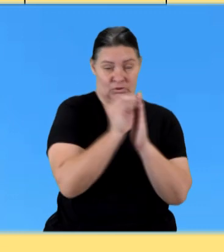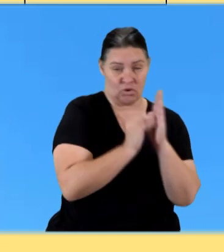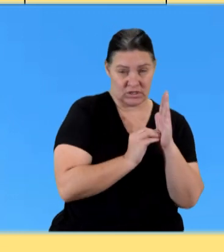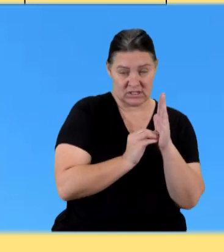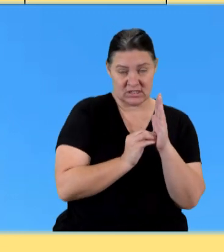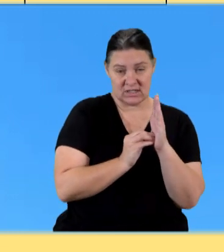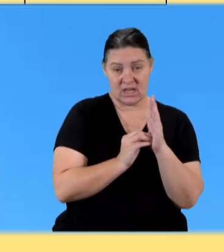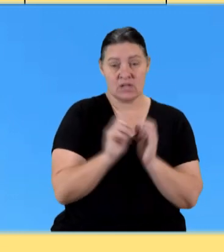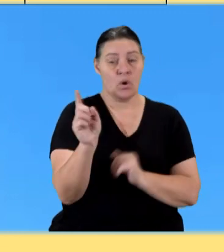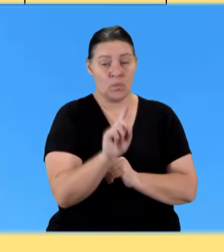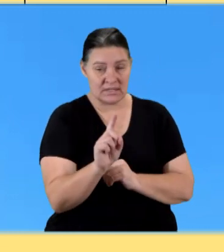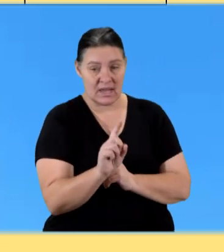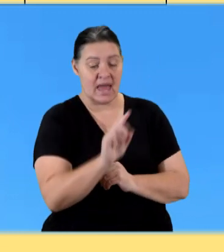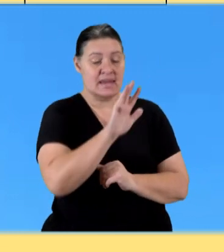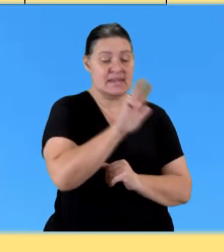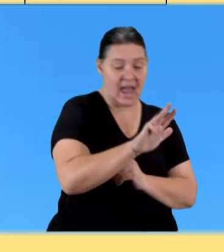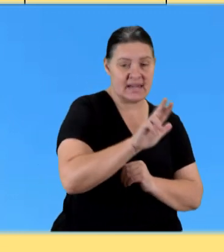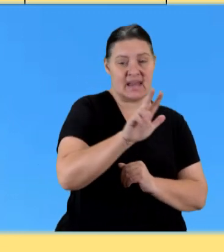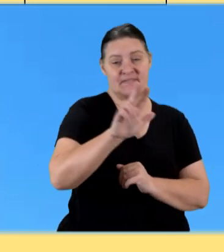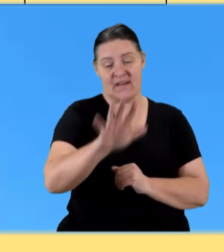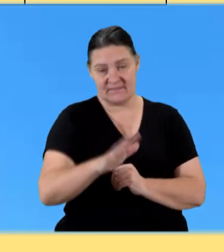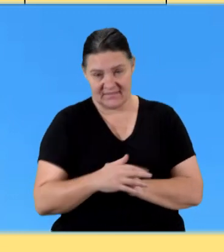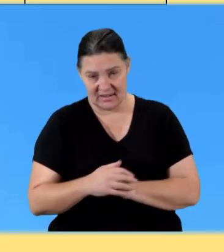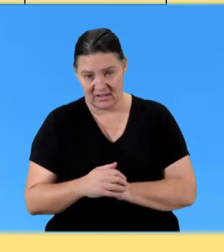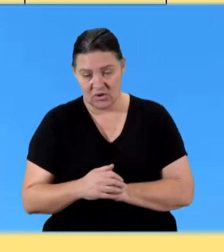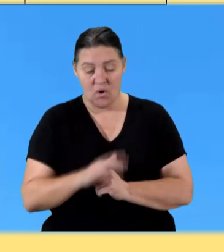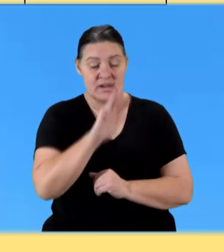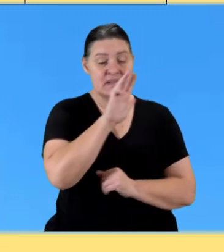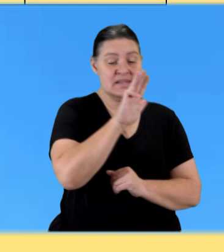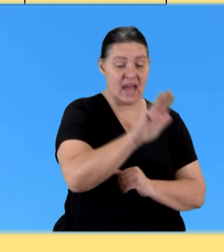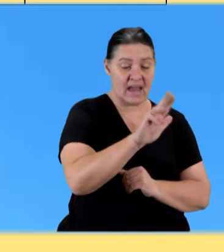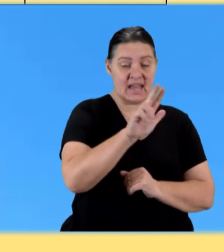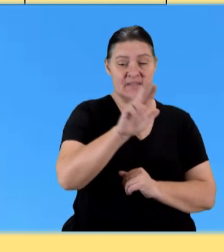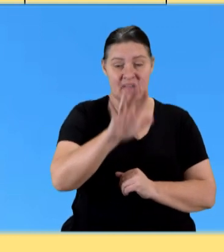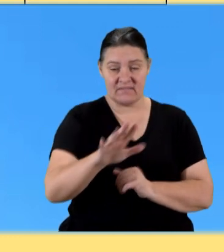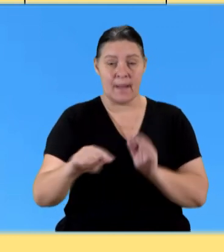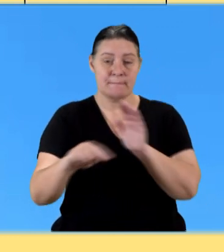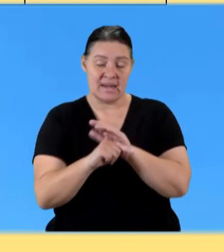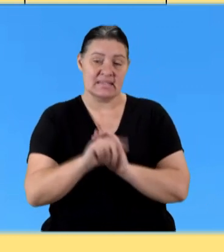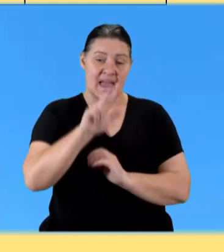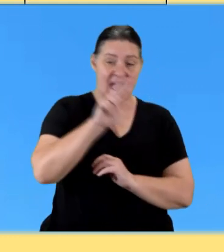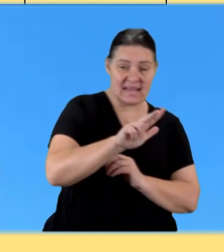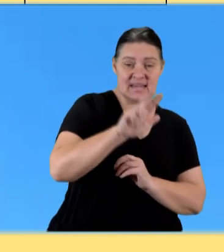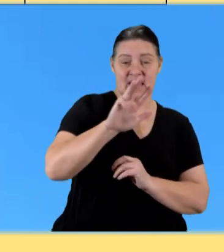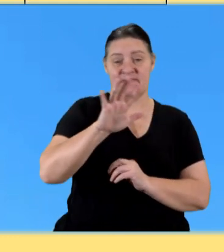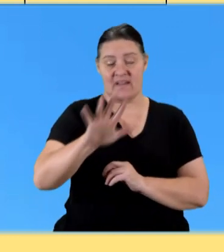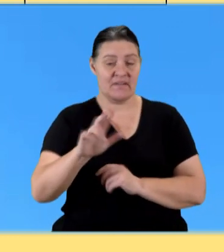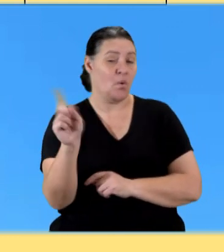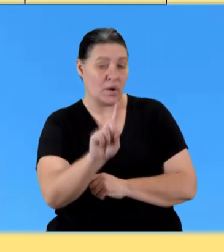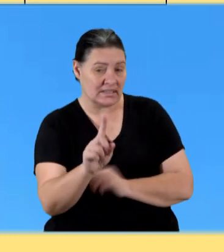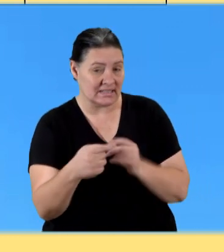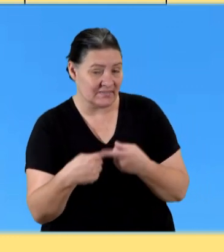was recorded as 985. So if I say 985 minus 895, the